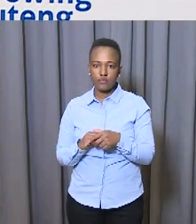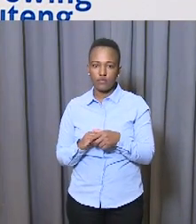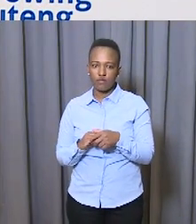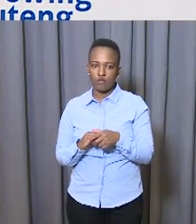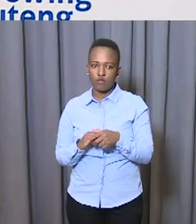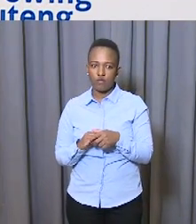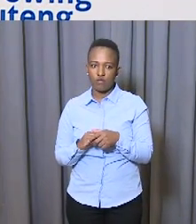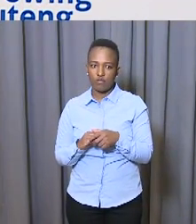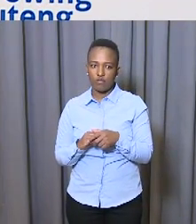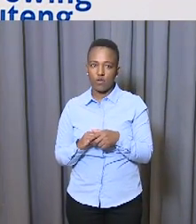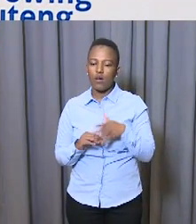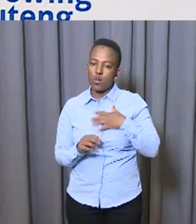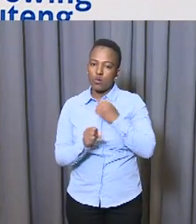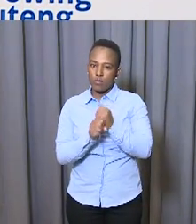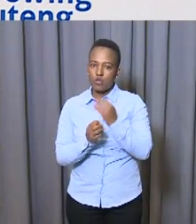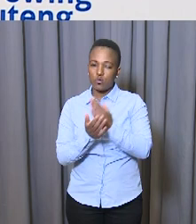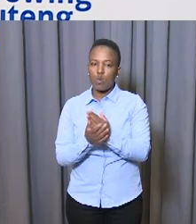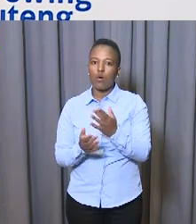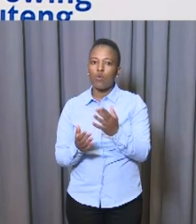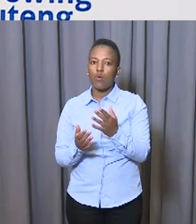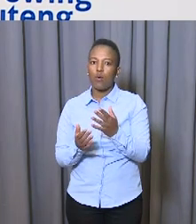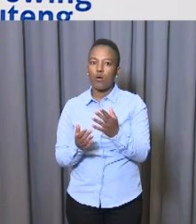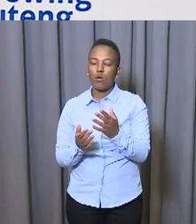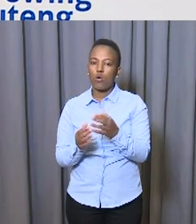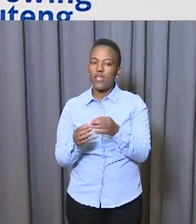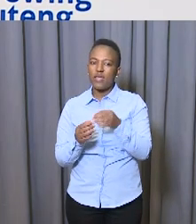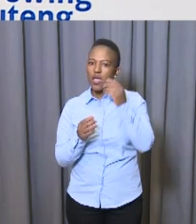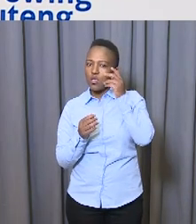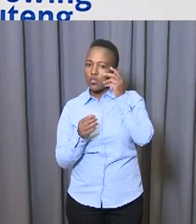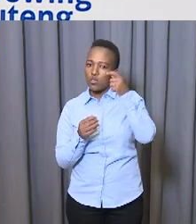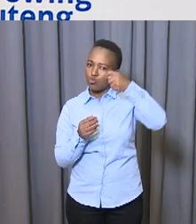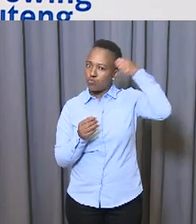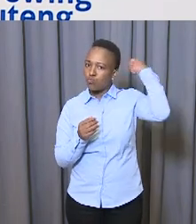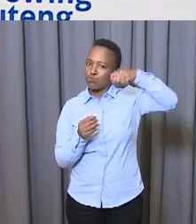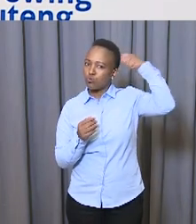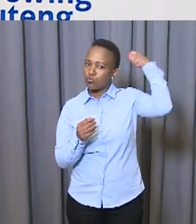everybody, that small outfit complies.